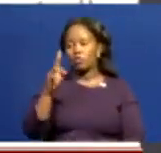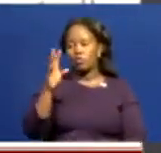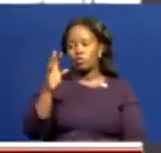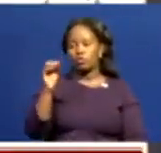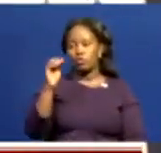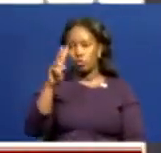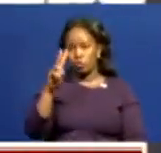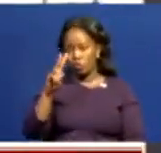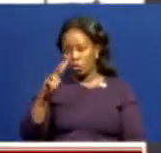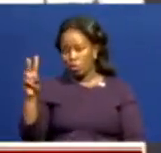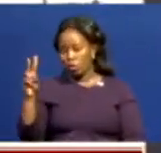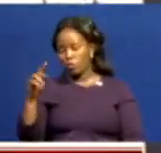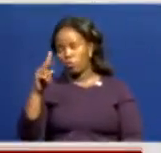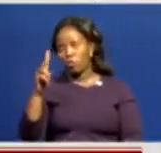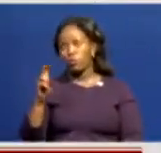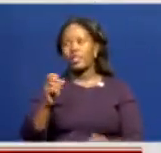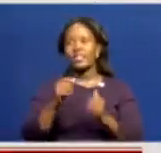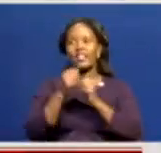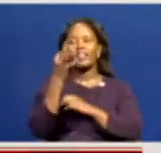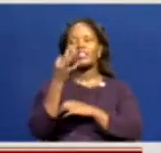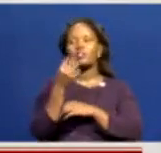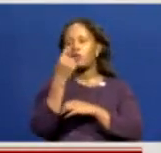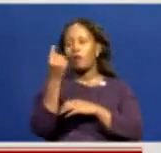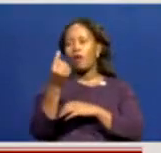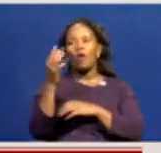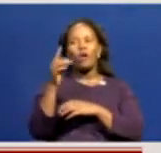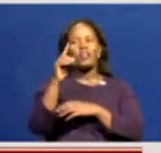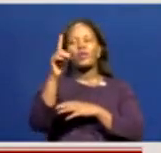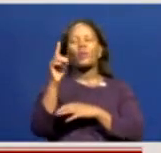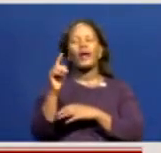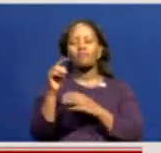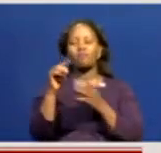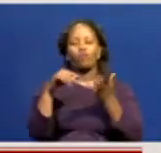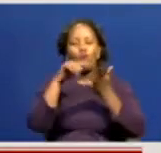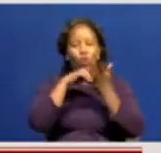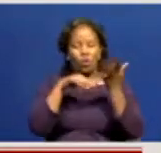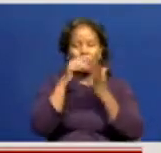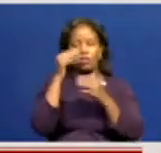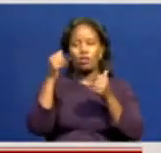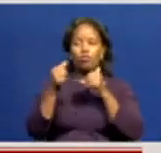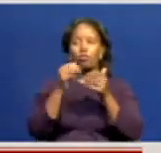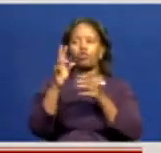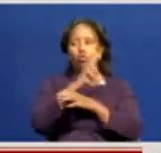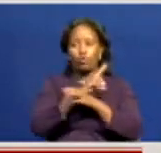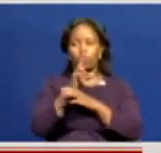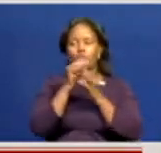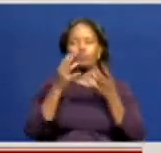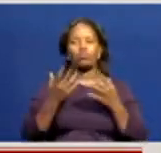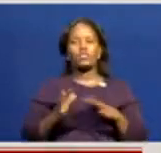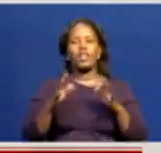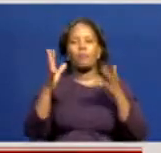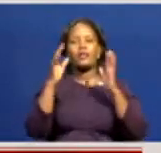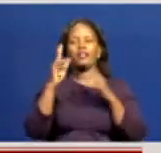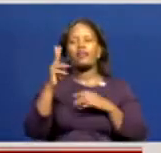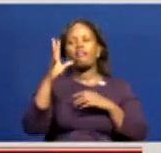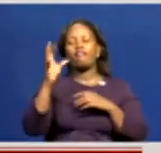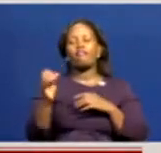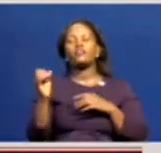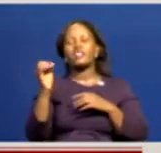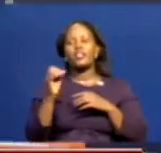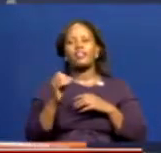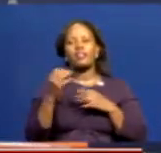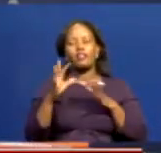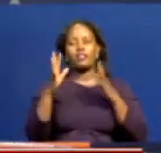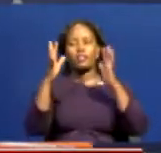2013, only one coin that featured his portrait was minted to mark the 40th anniversary of the country's